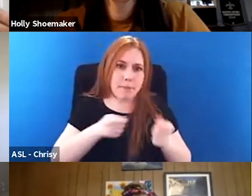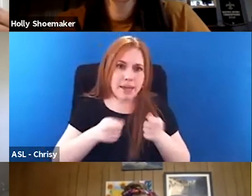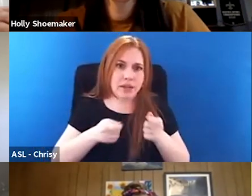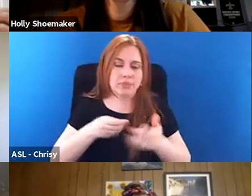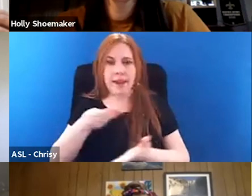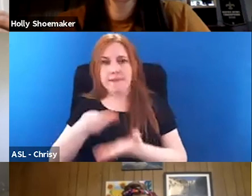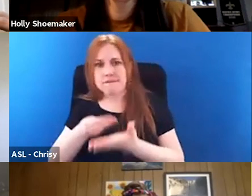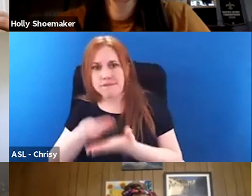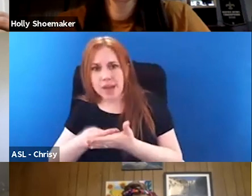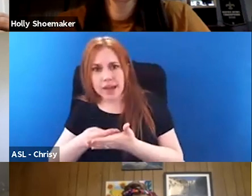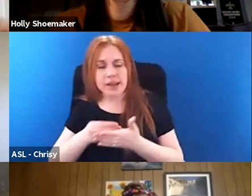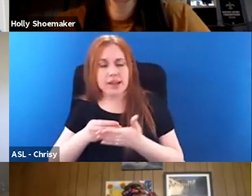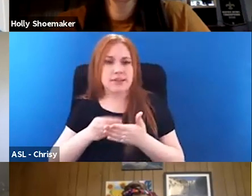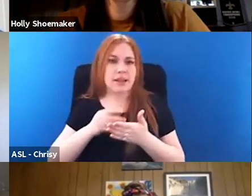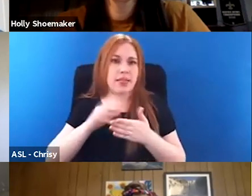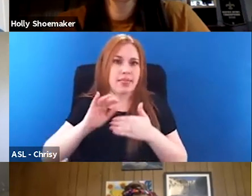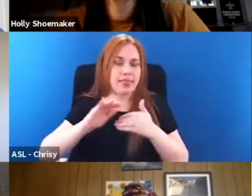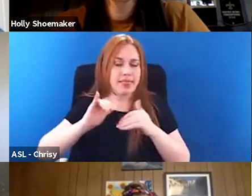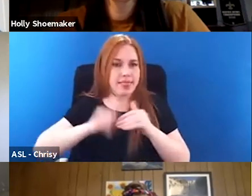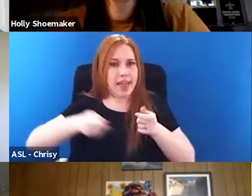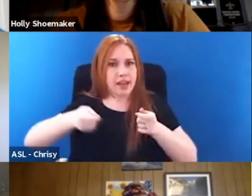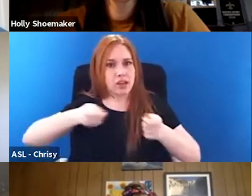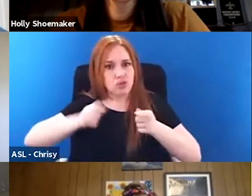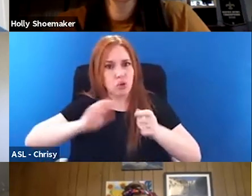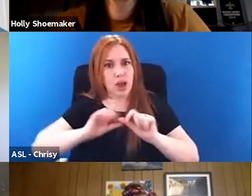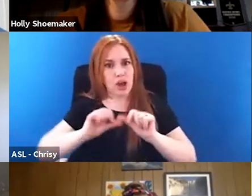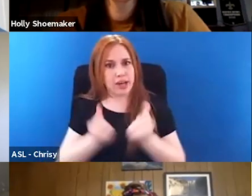be found in our agencies today.